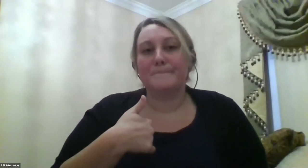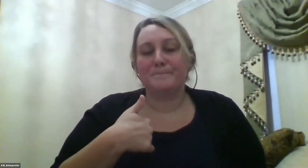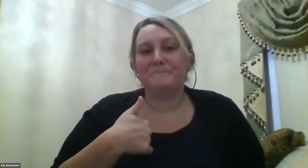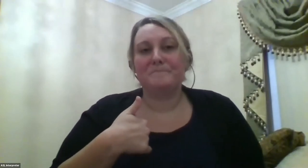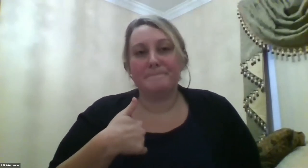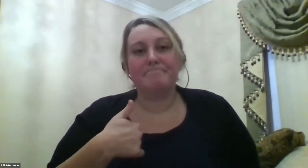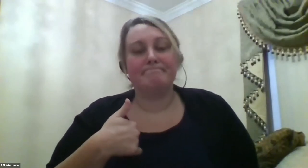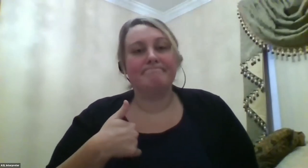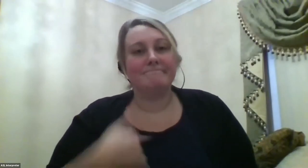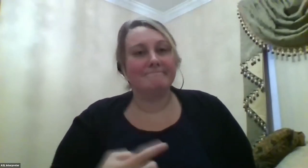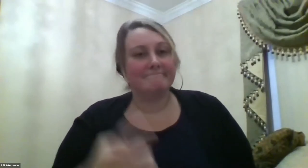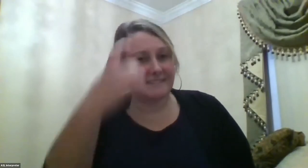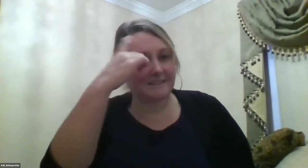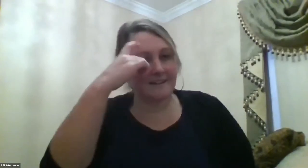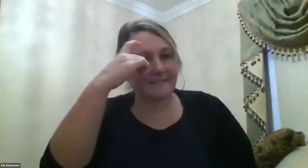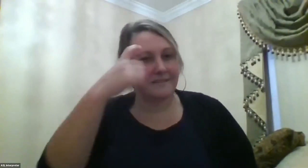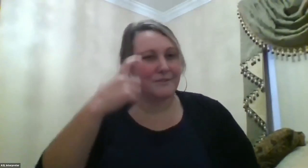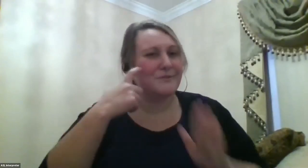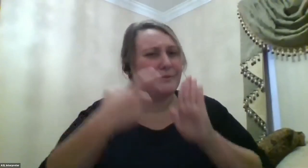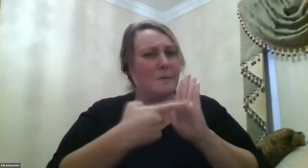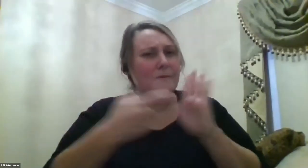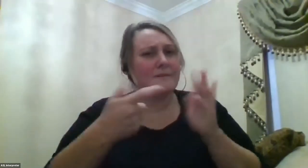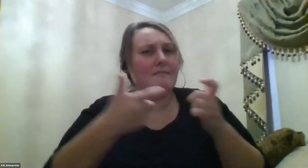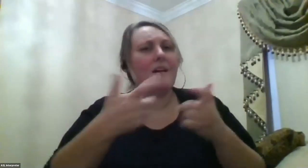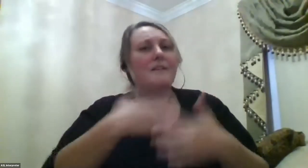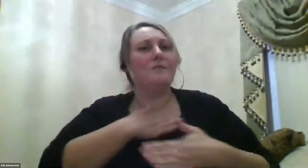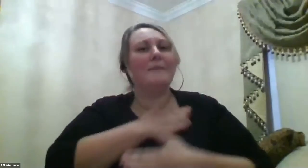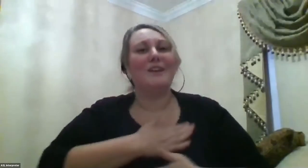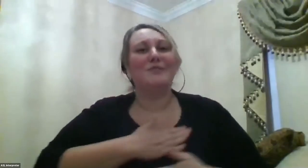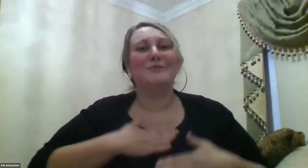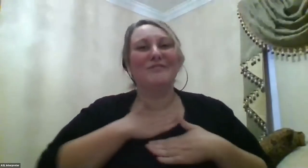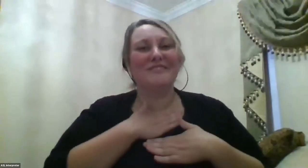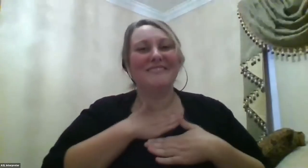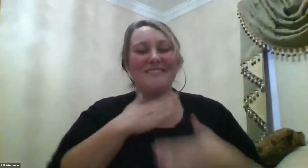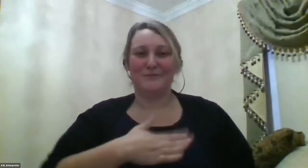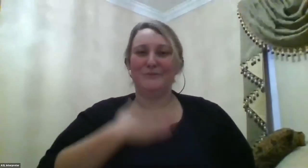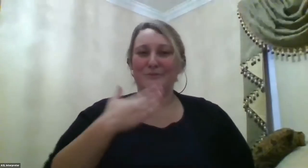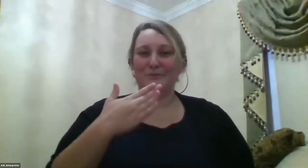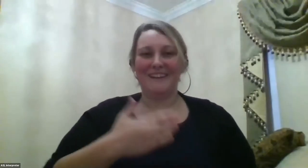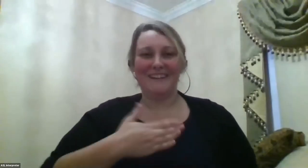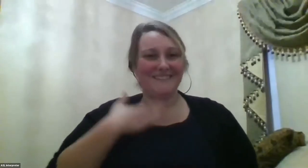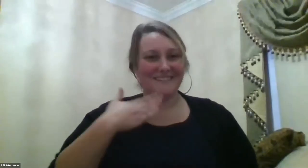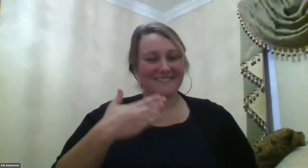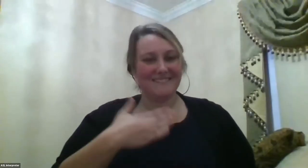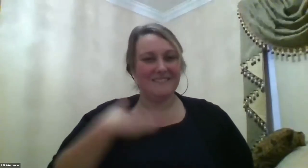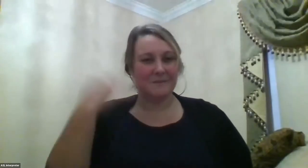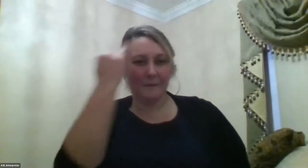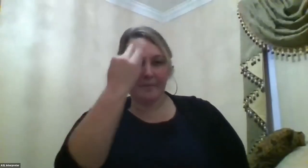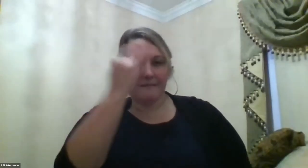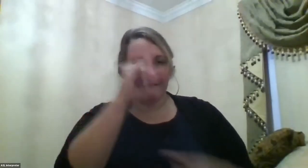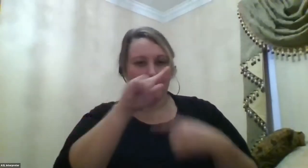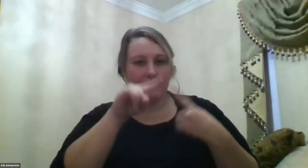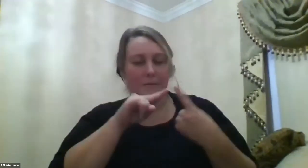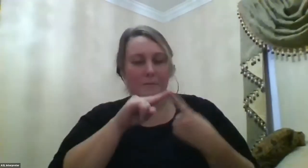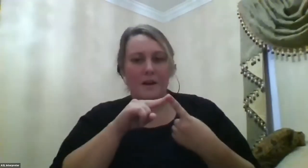pleasure and the joy and thinking about all of these spaces as part of my